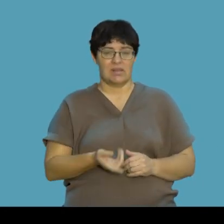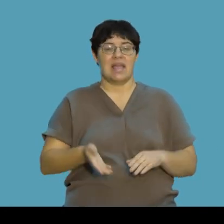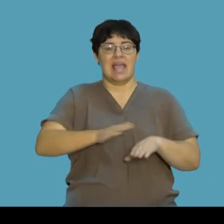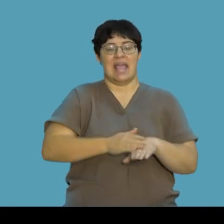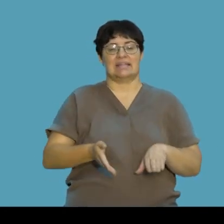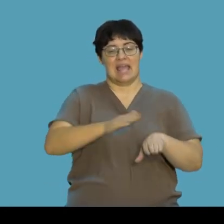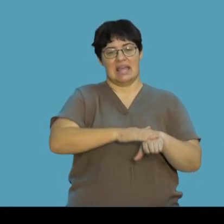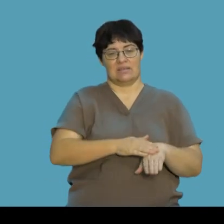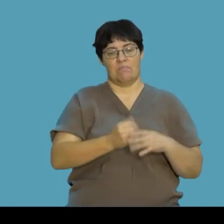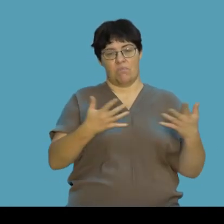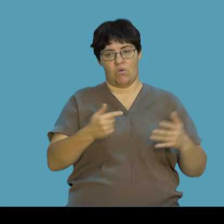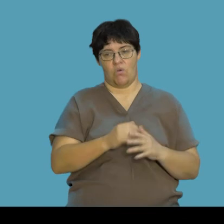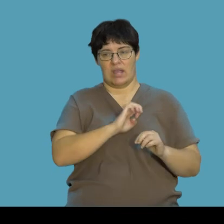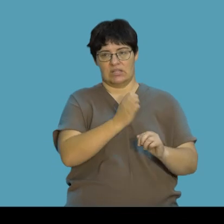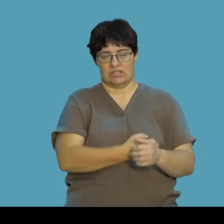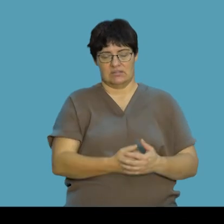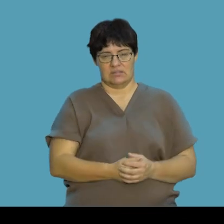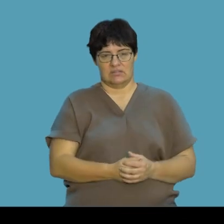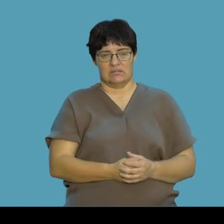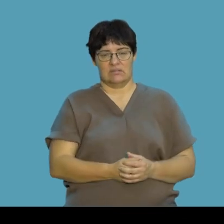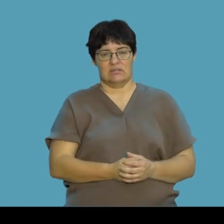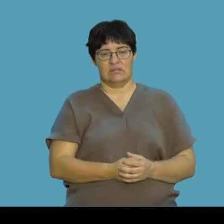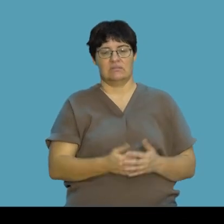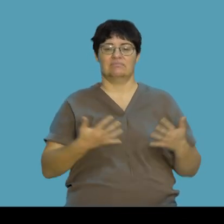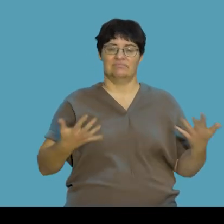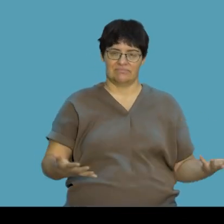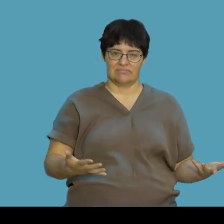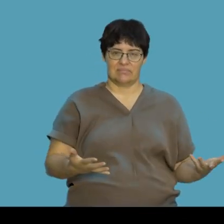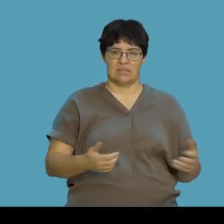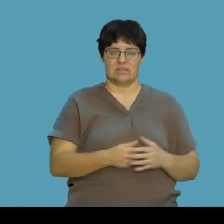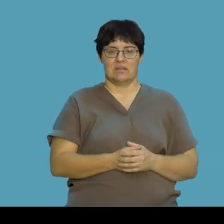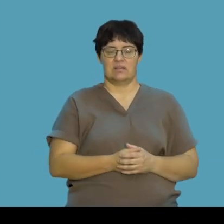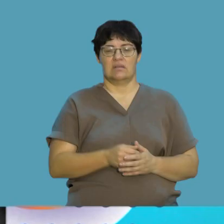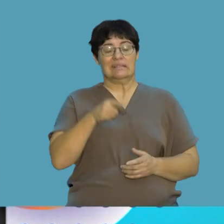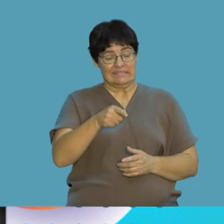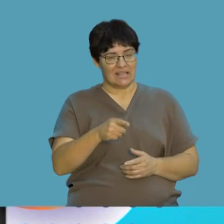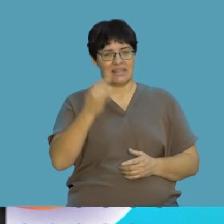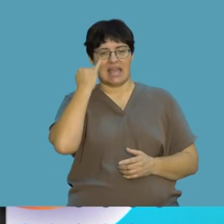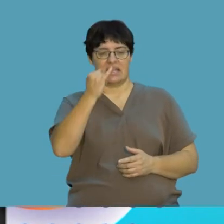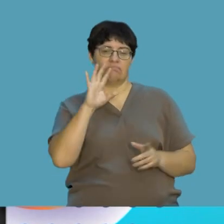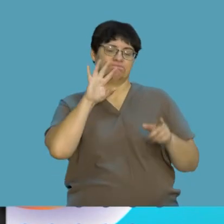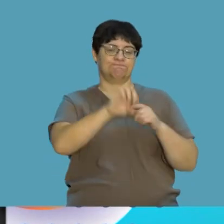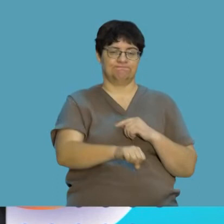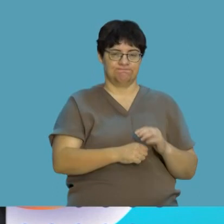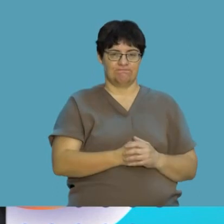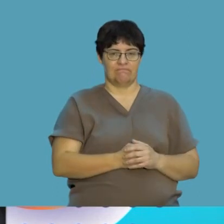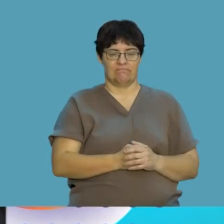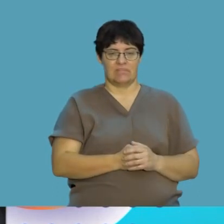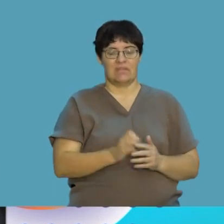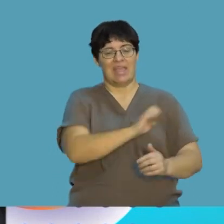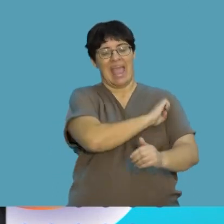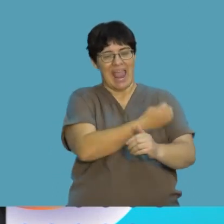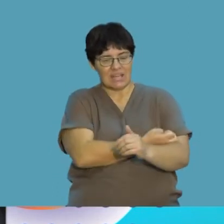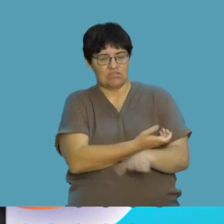of energy, right? So this is the big idea in as far as, you know, the energy and, you